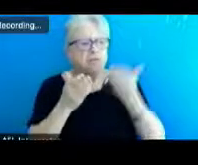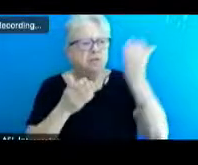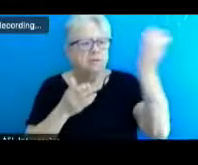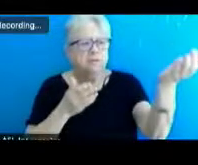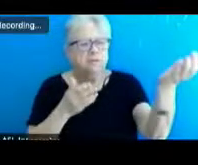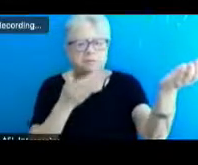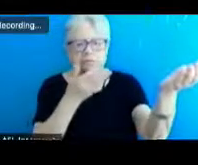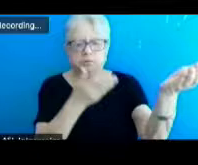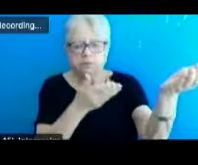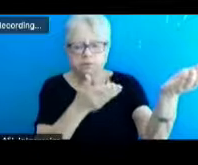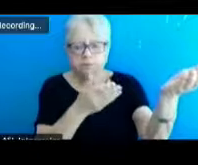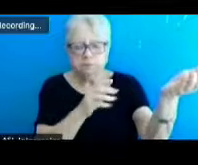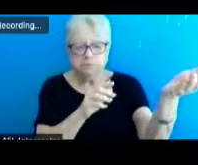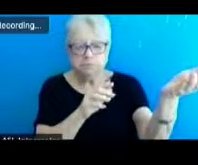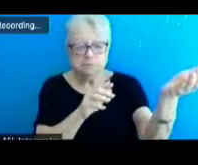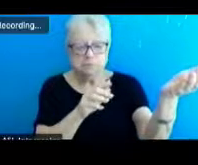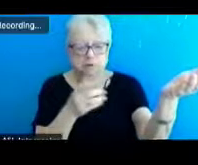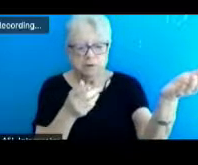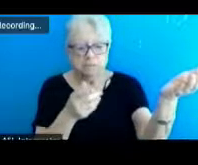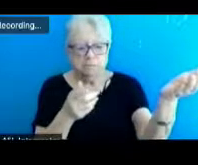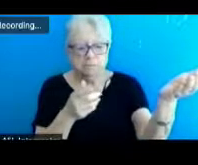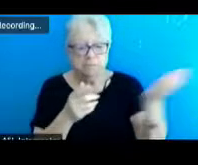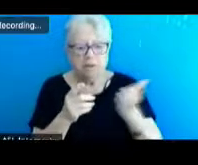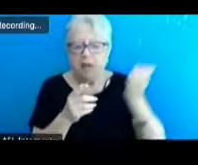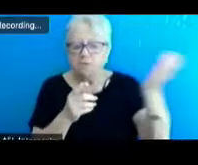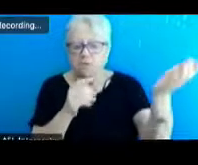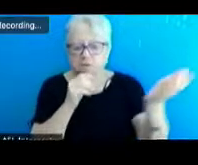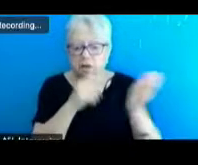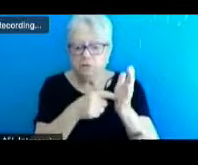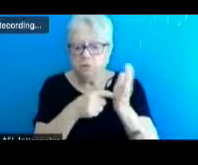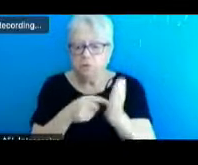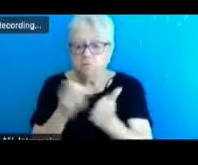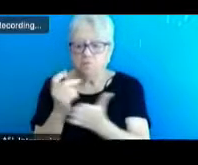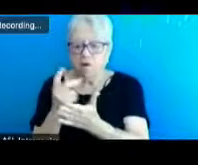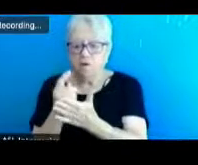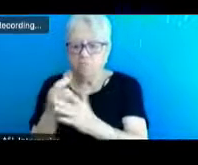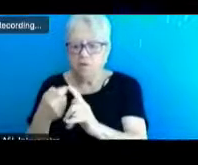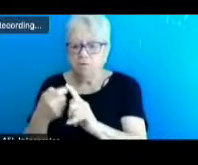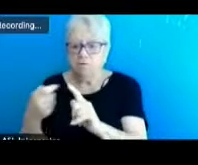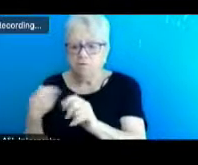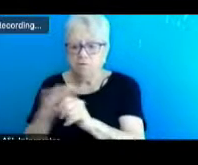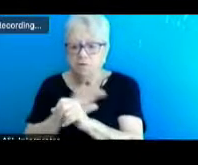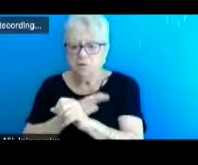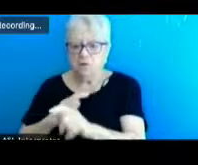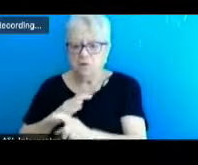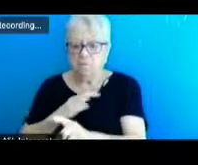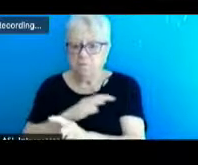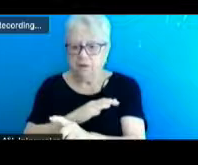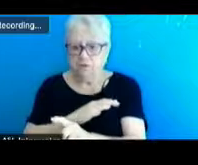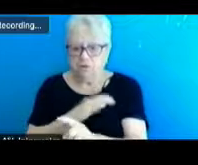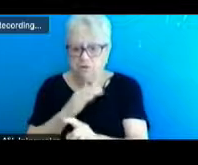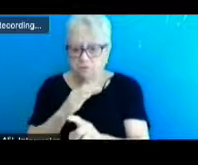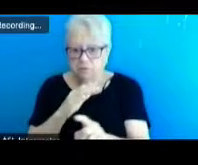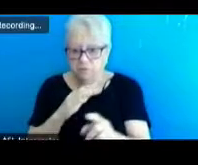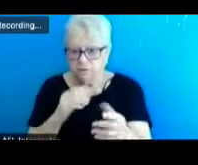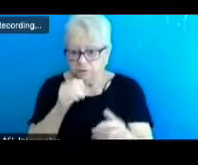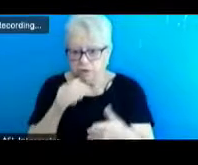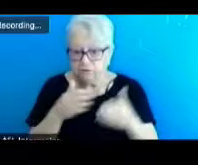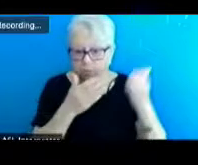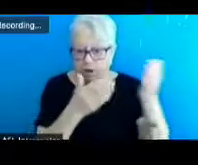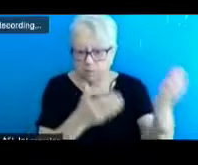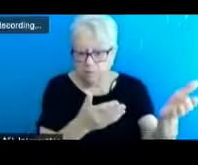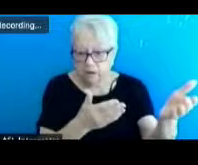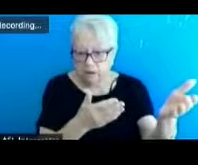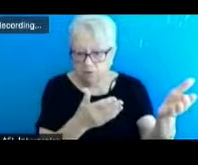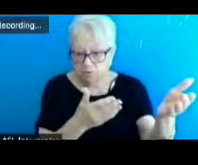Any And further? That's great. that Okay. counteroffer does not require approval by the full commission. Is that correct? This can just simply be a recommendation of the Legal Affairs